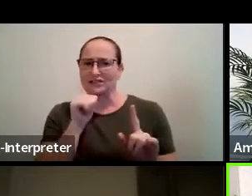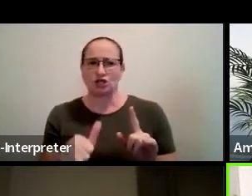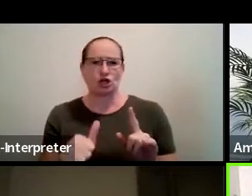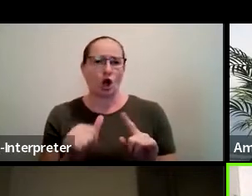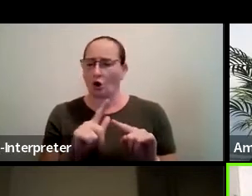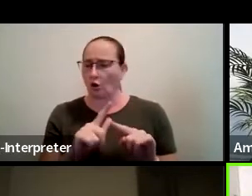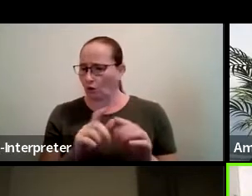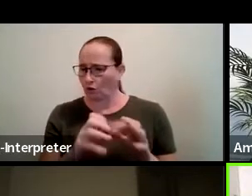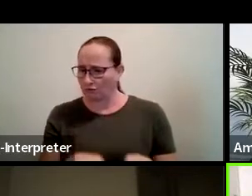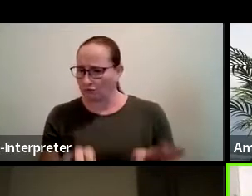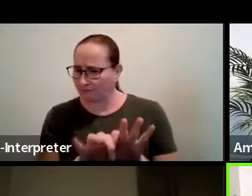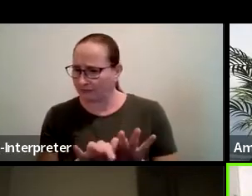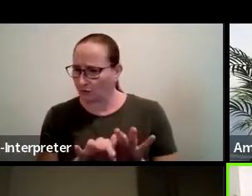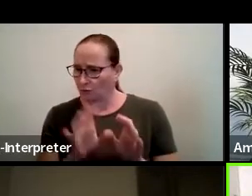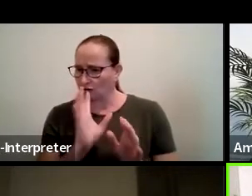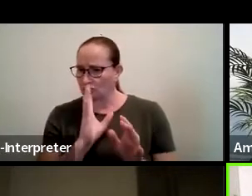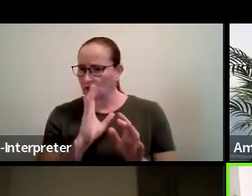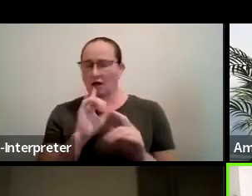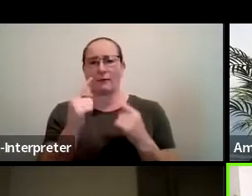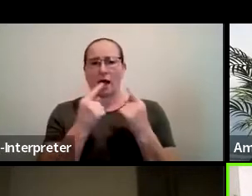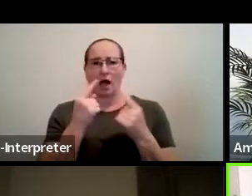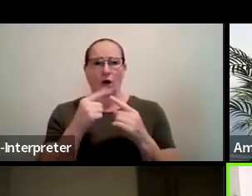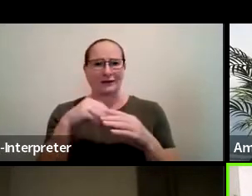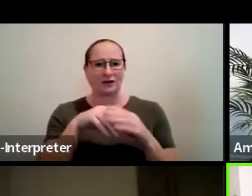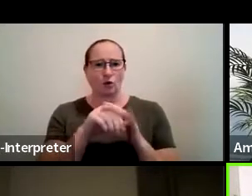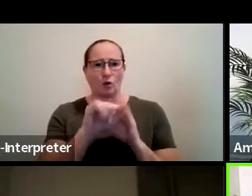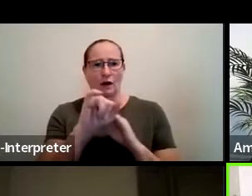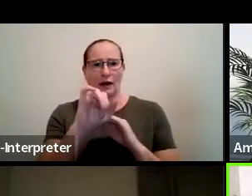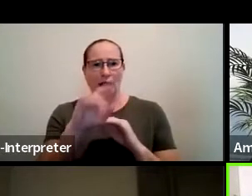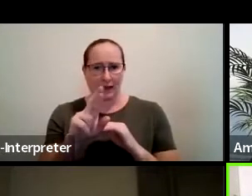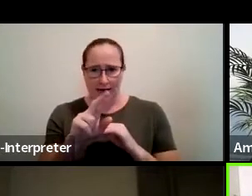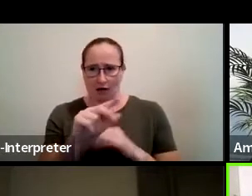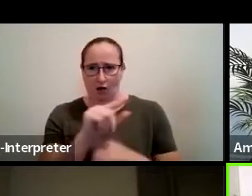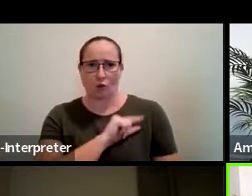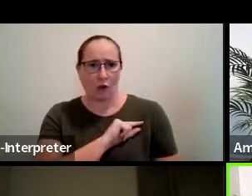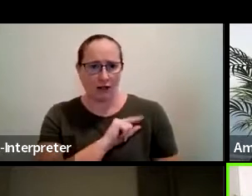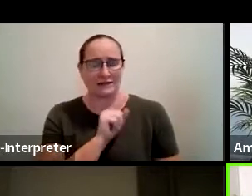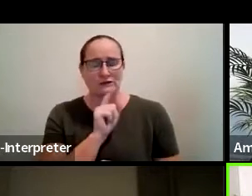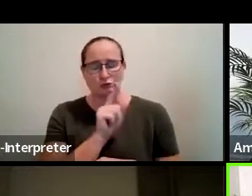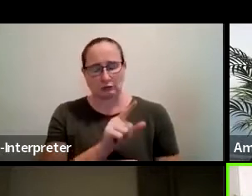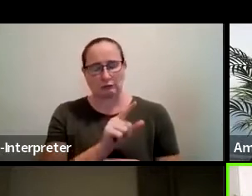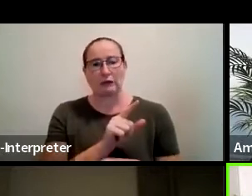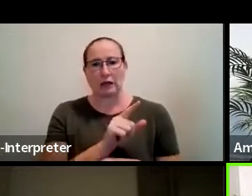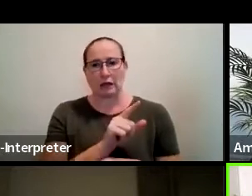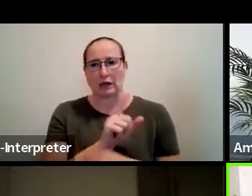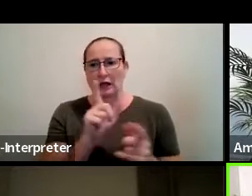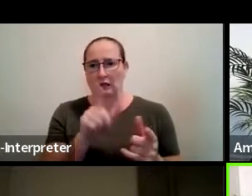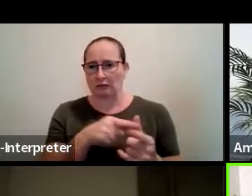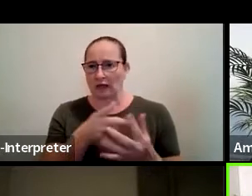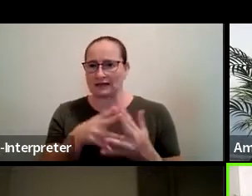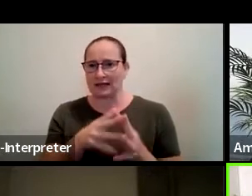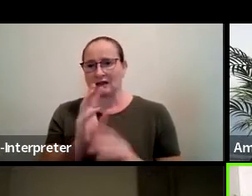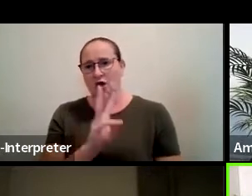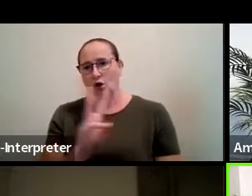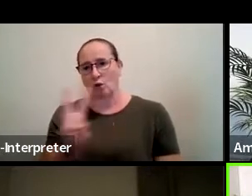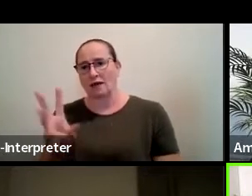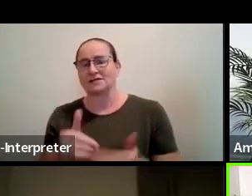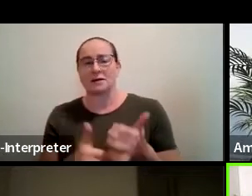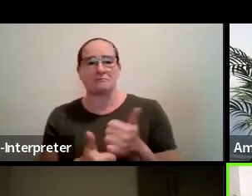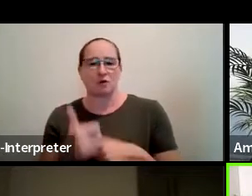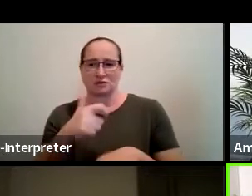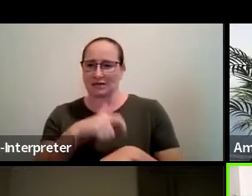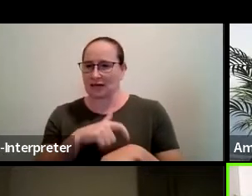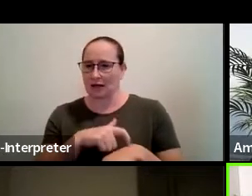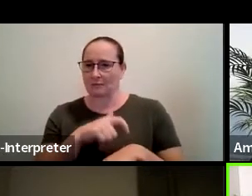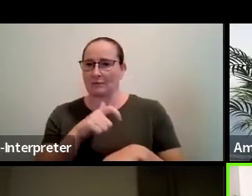when we talk about indoor air quality, this is literally the essence of life, since in the West, we spend the vast majority of